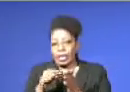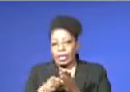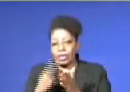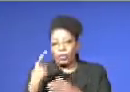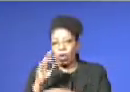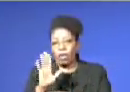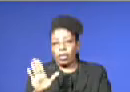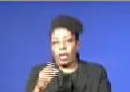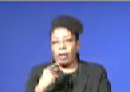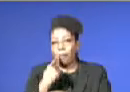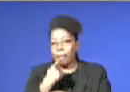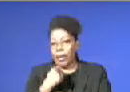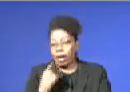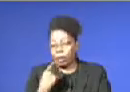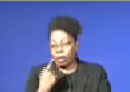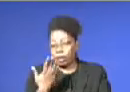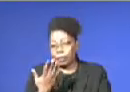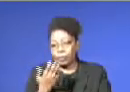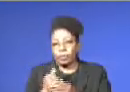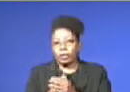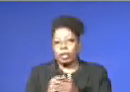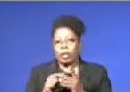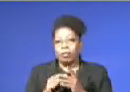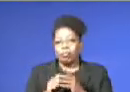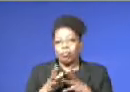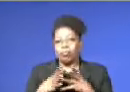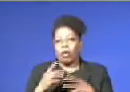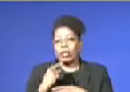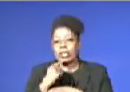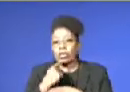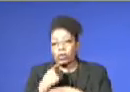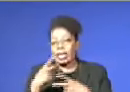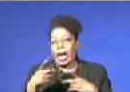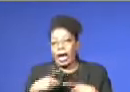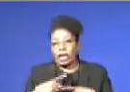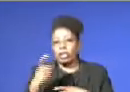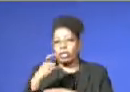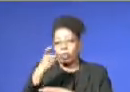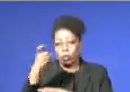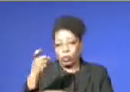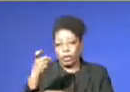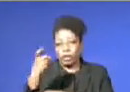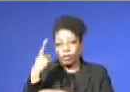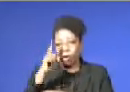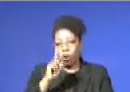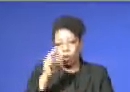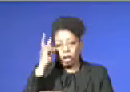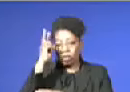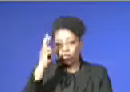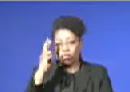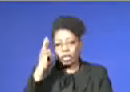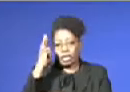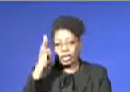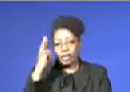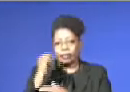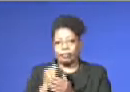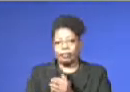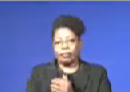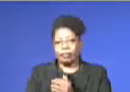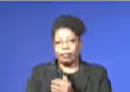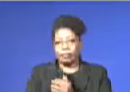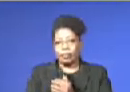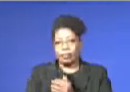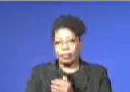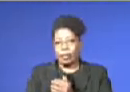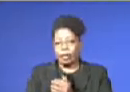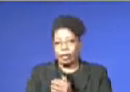mouth. But in all seriously, we had to win. The men had to win. For one reason, Javon would have